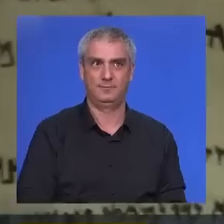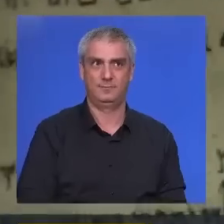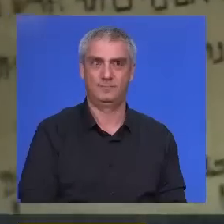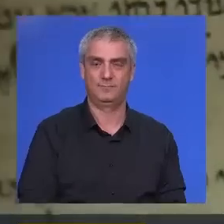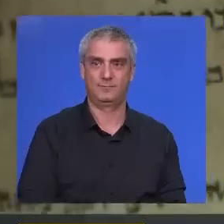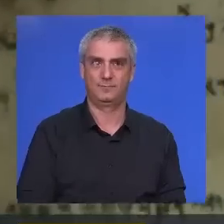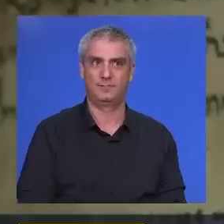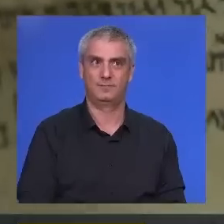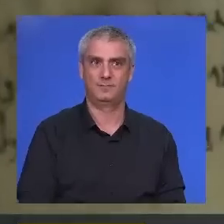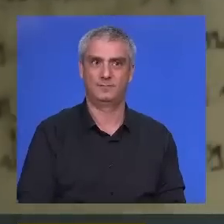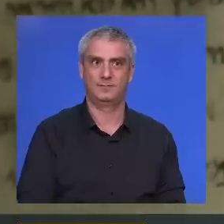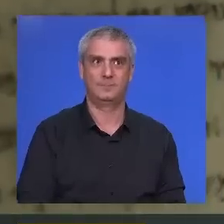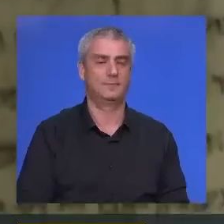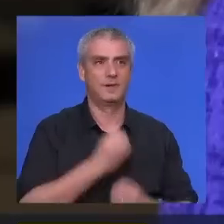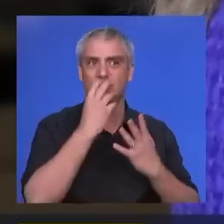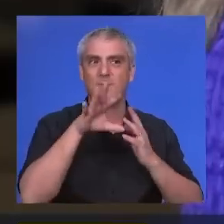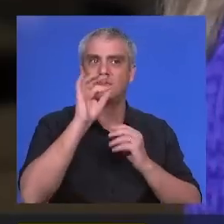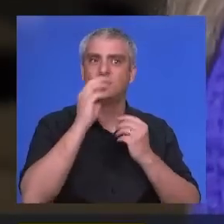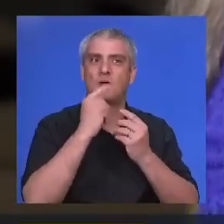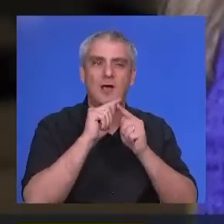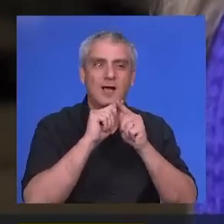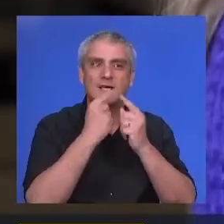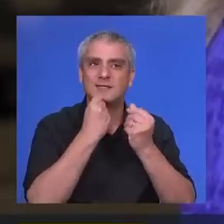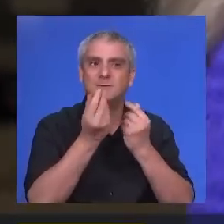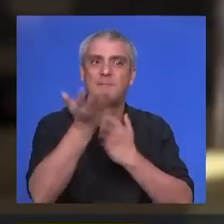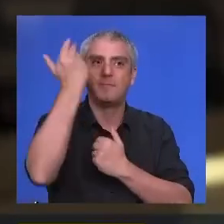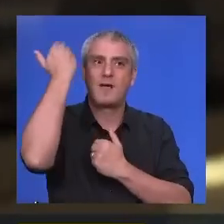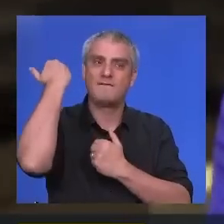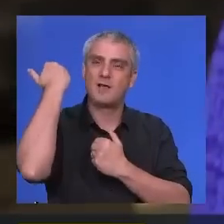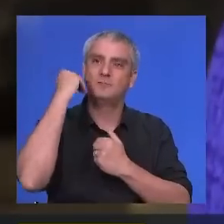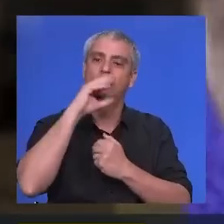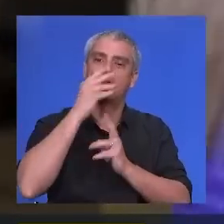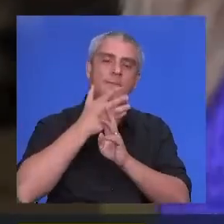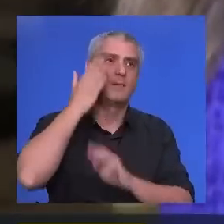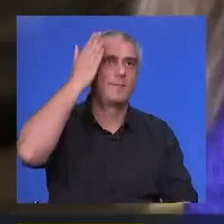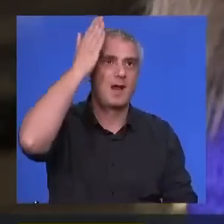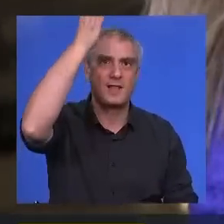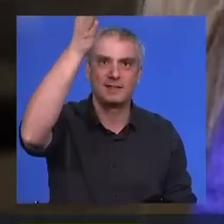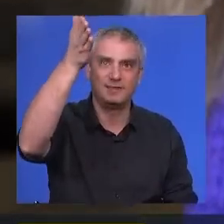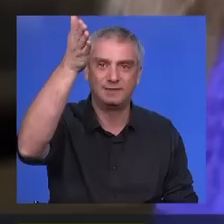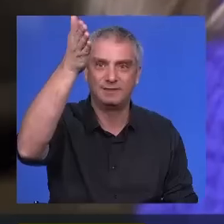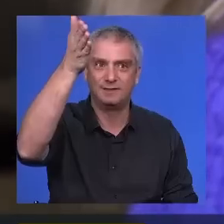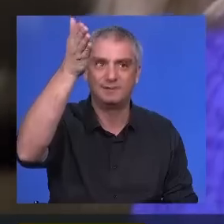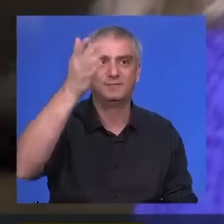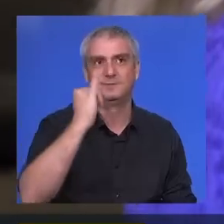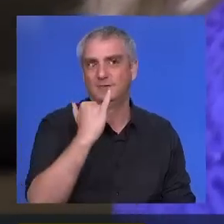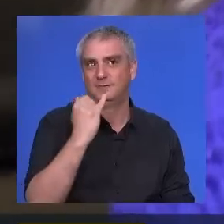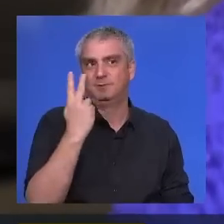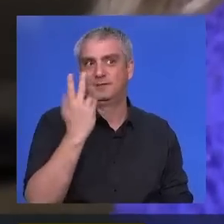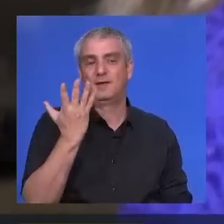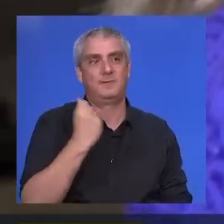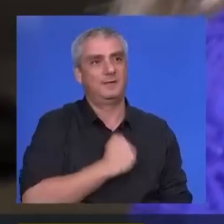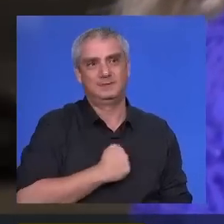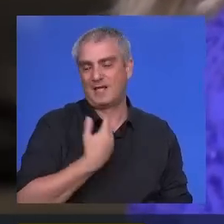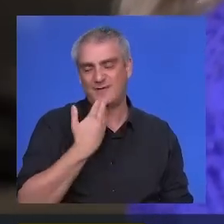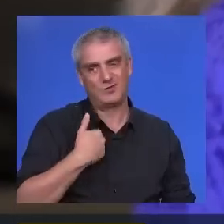That's amazing, like finding these clues from the past, talking about the future. Sure. And unfortunately, my Hebrew